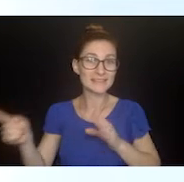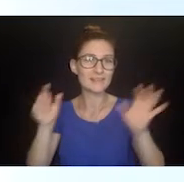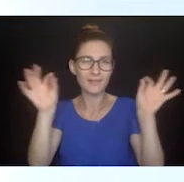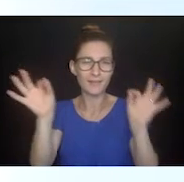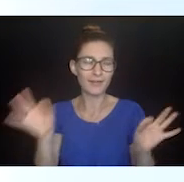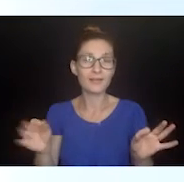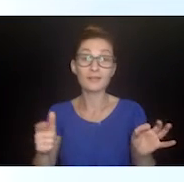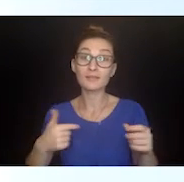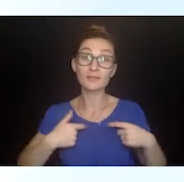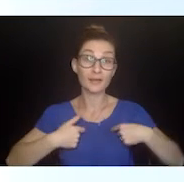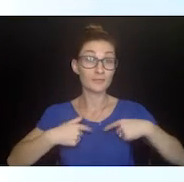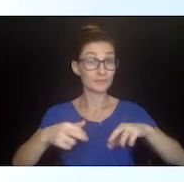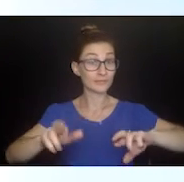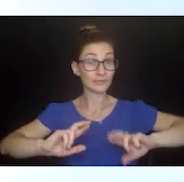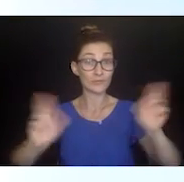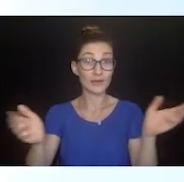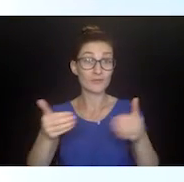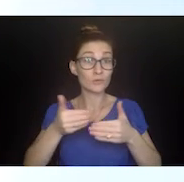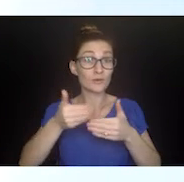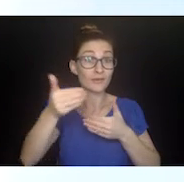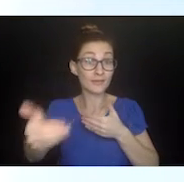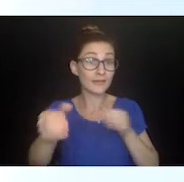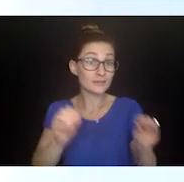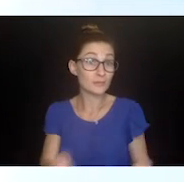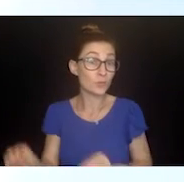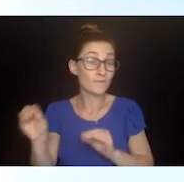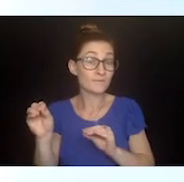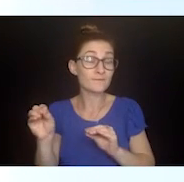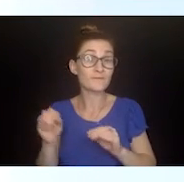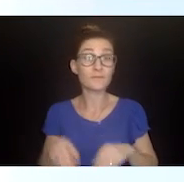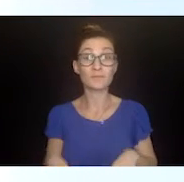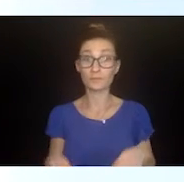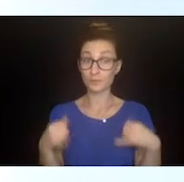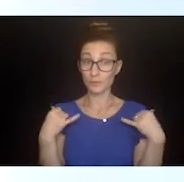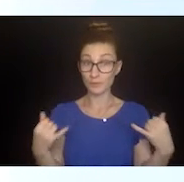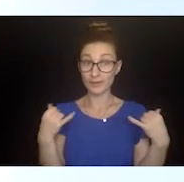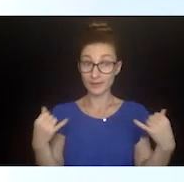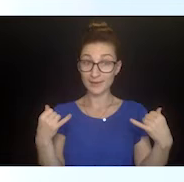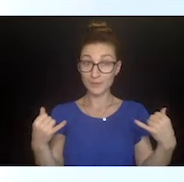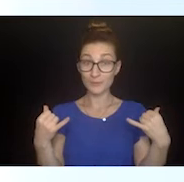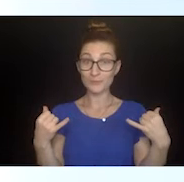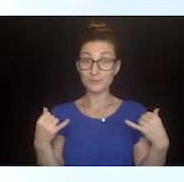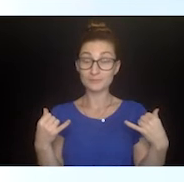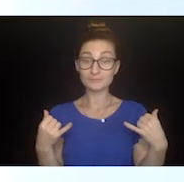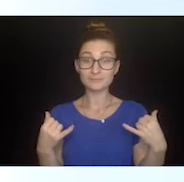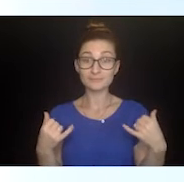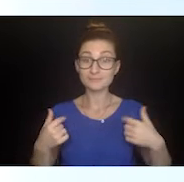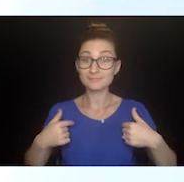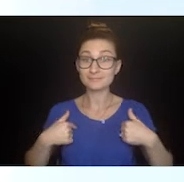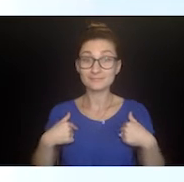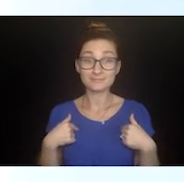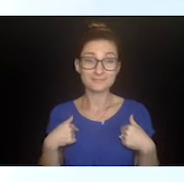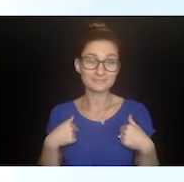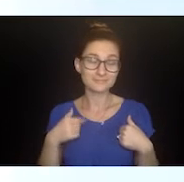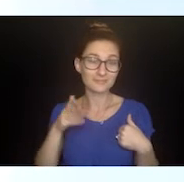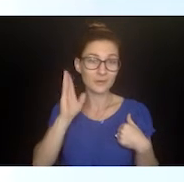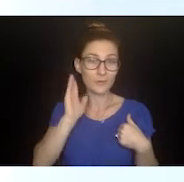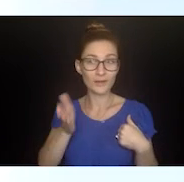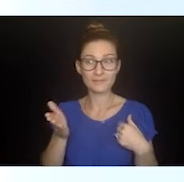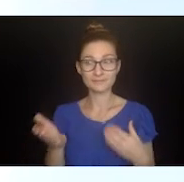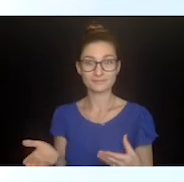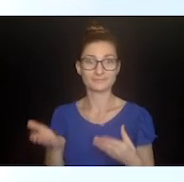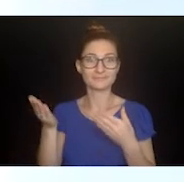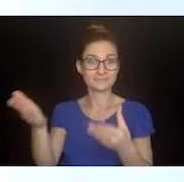is now ready to make the next move. So as we speak, I'm about to put an offer